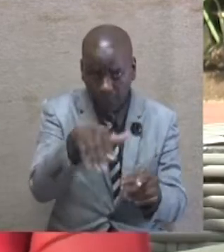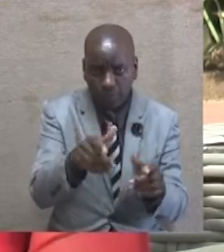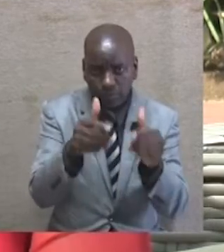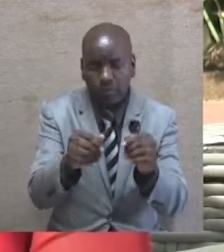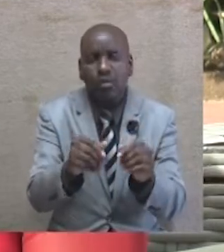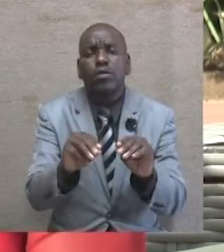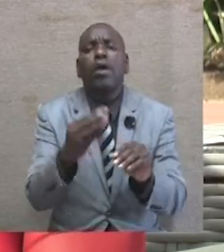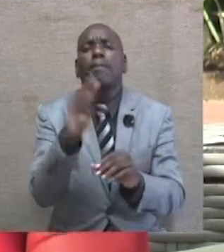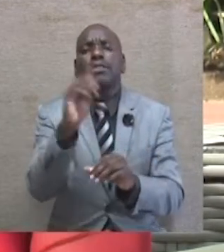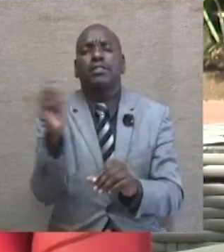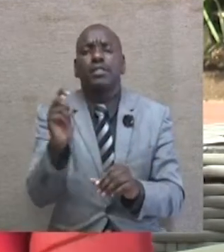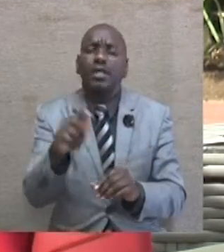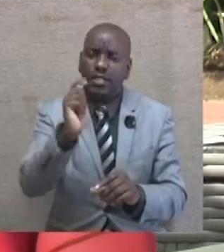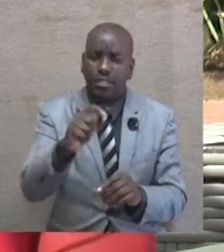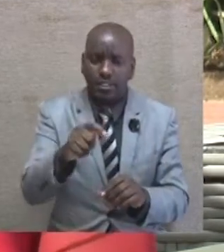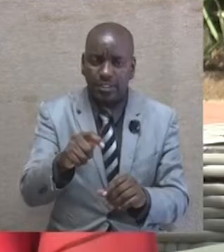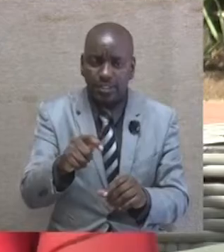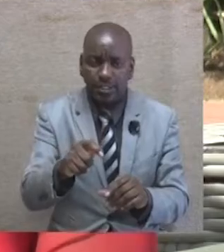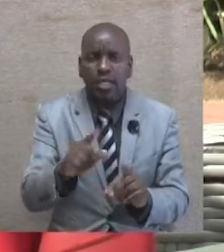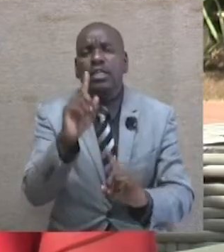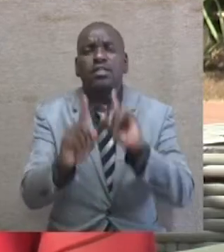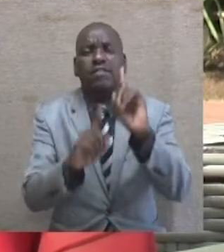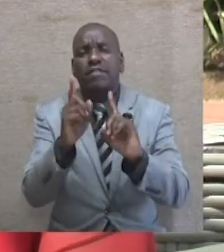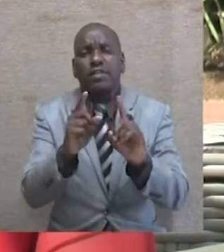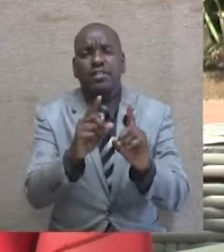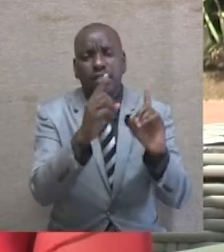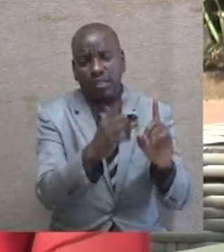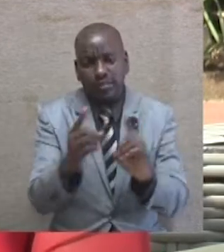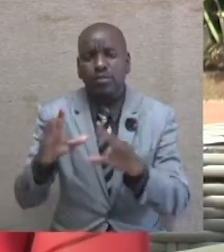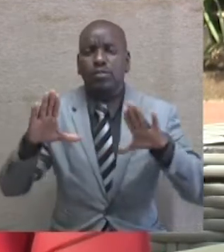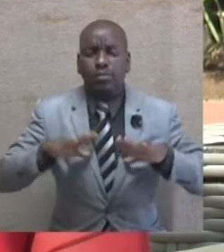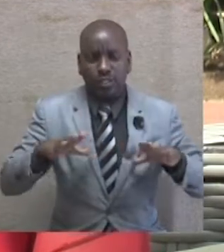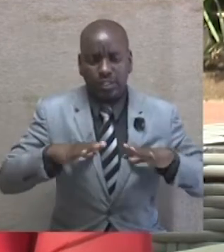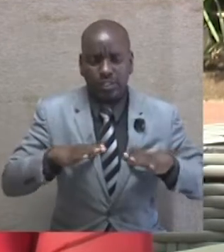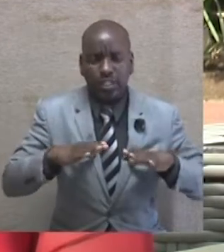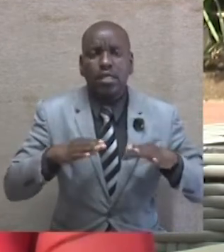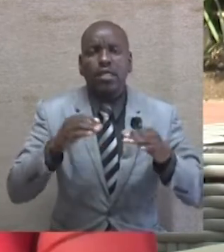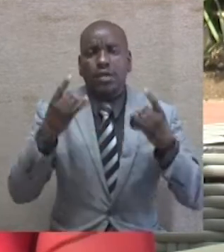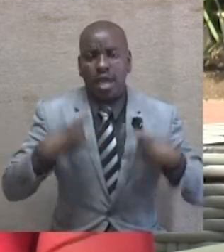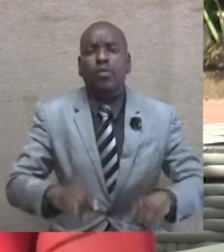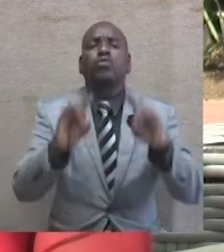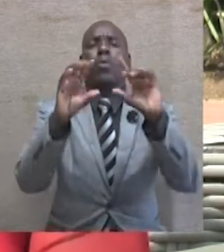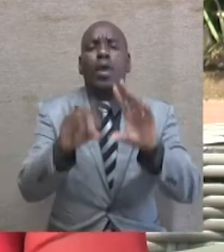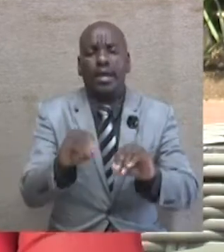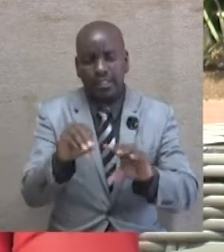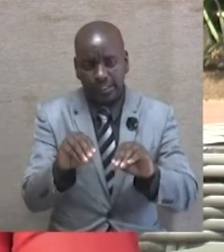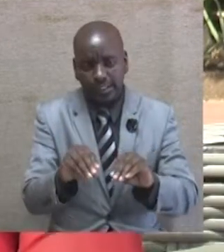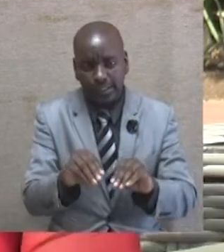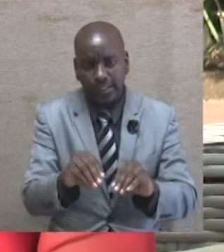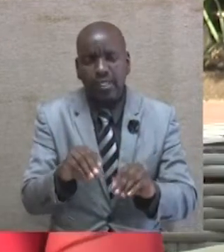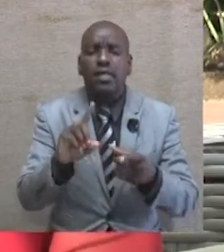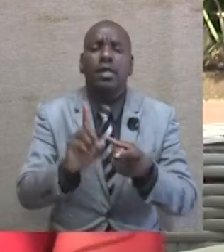all. But this area needs a multi-stakeholder approach. It's important that the health